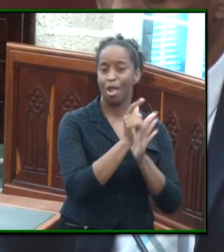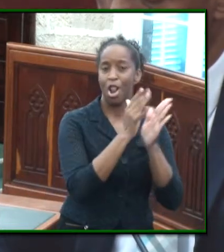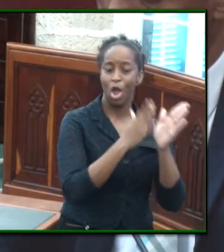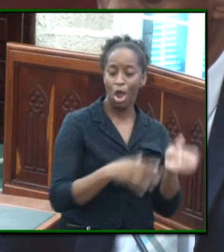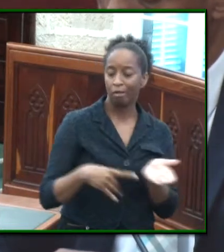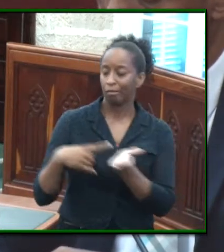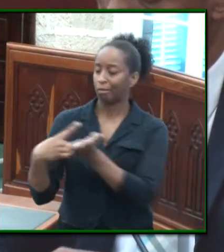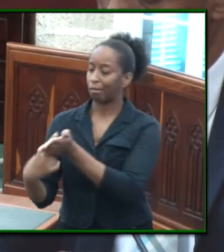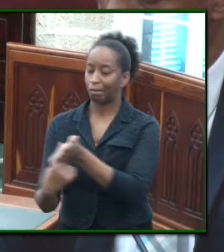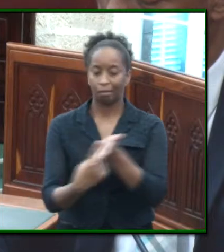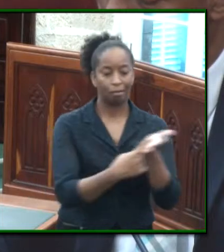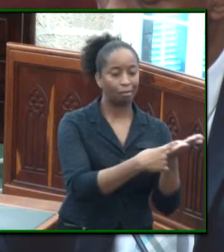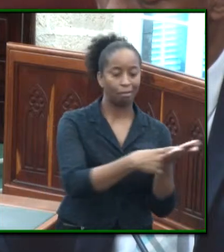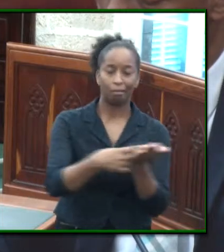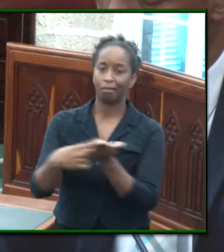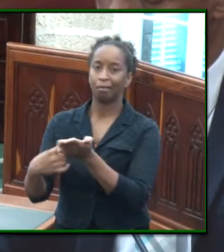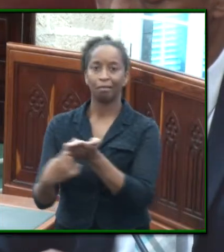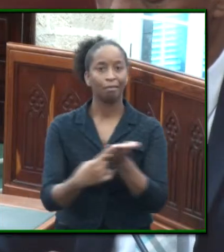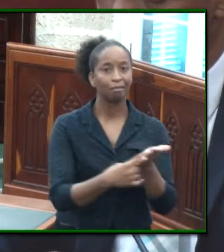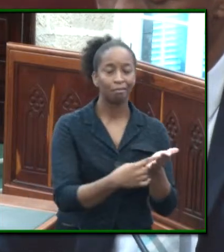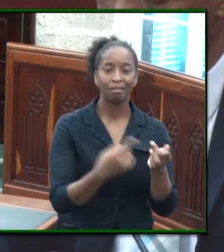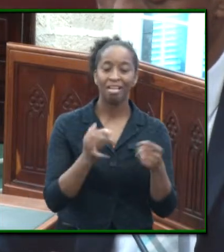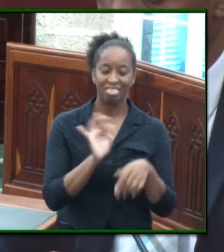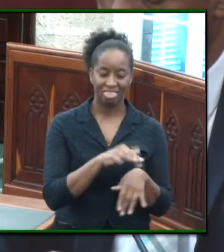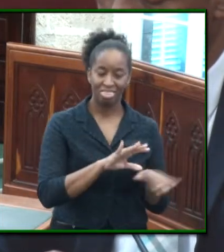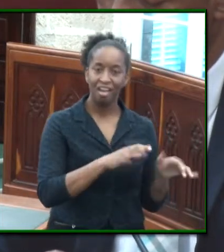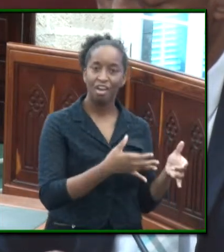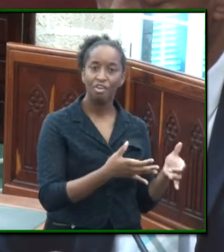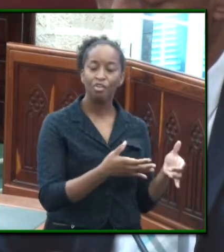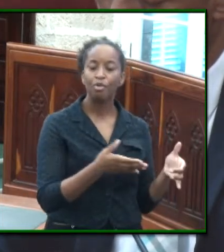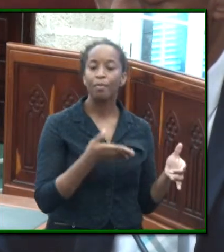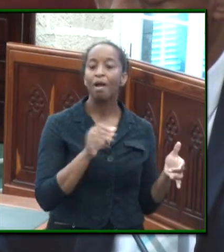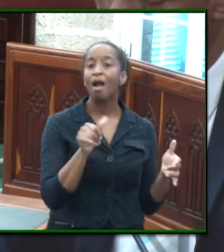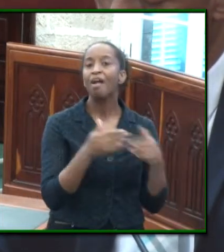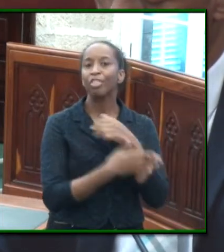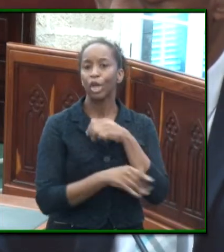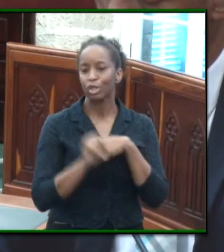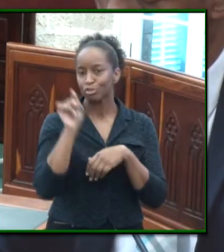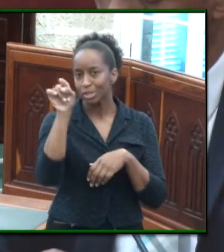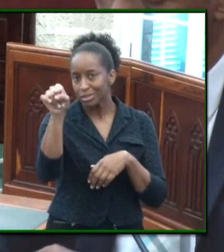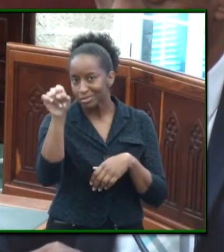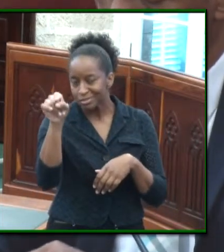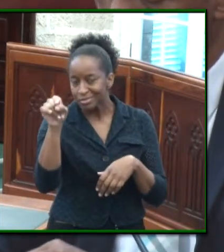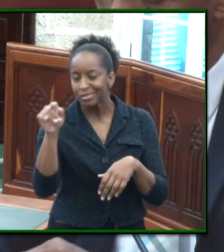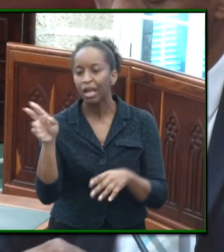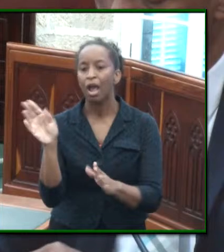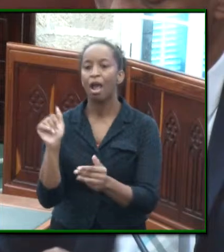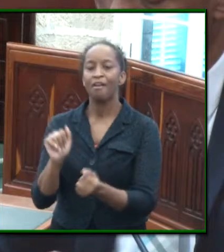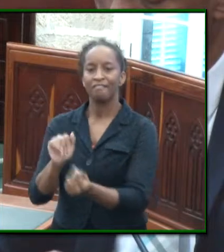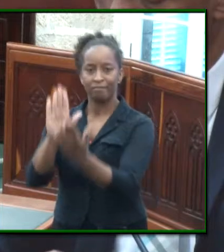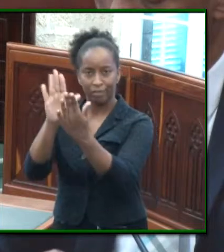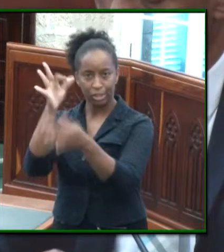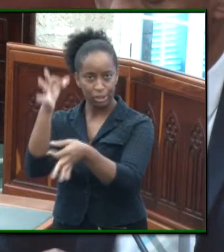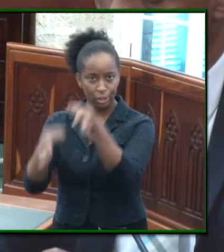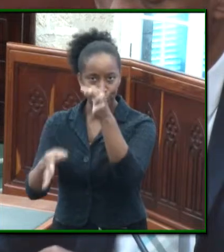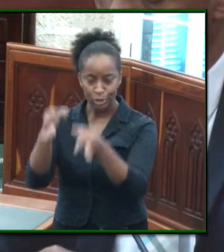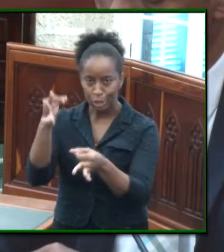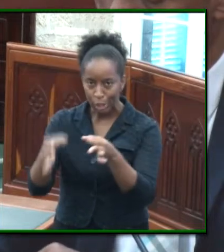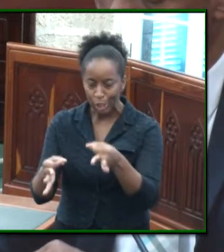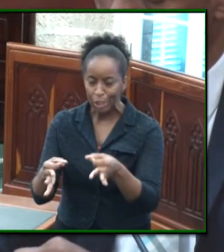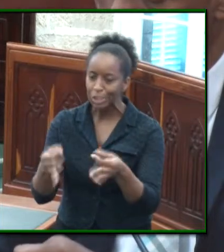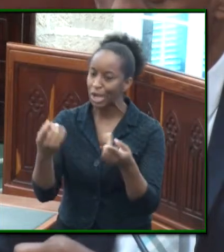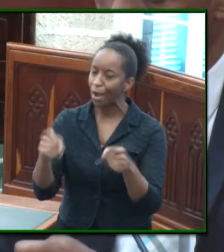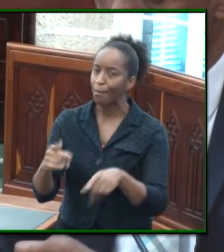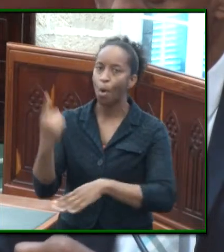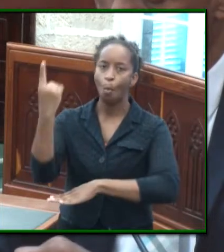That is what a commercial court is supposed to do. To be fair though, commercial